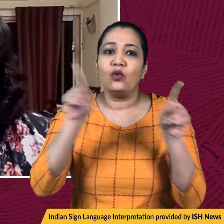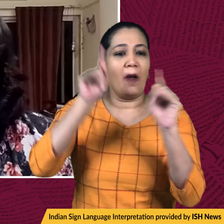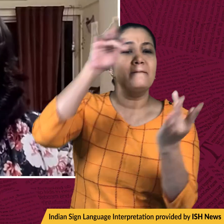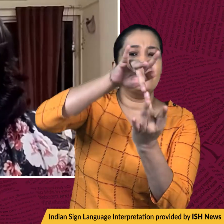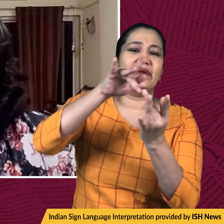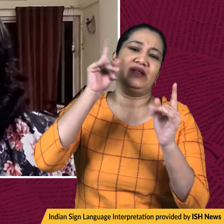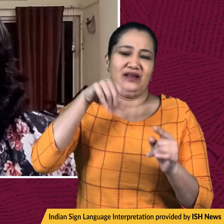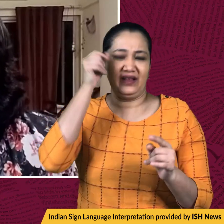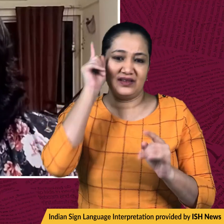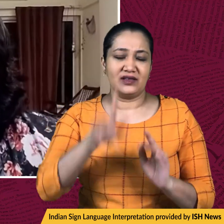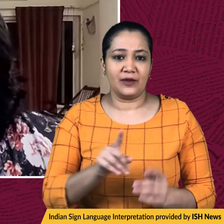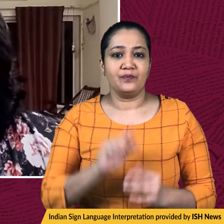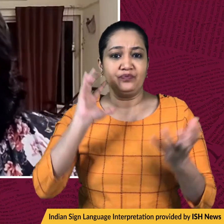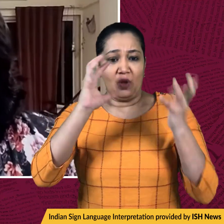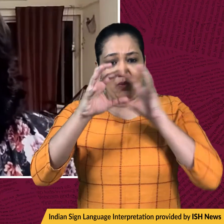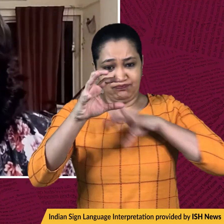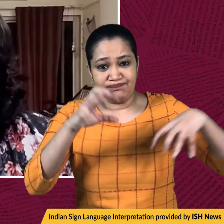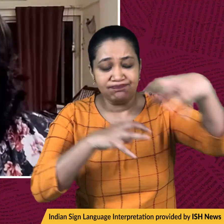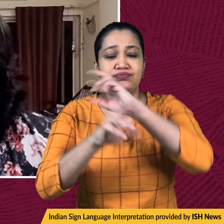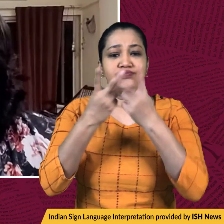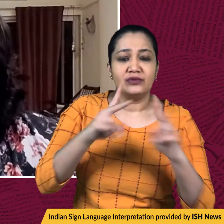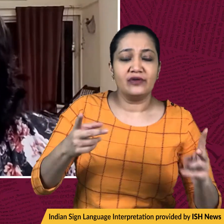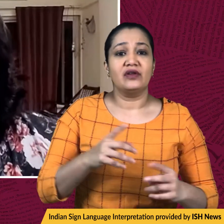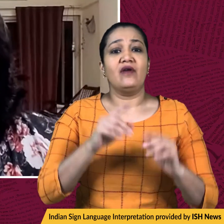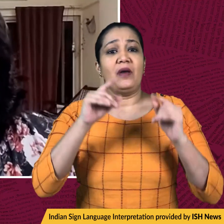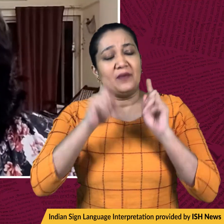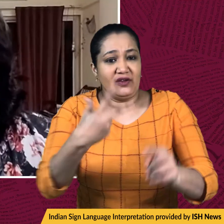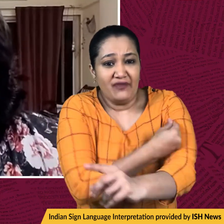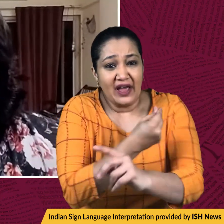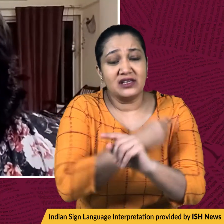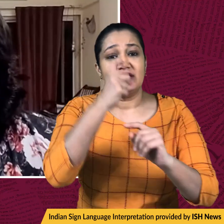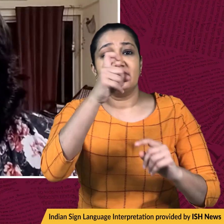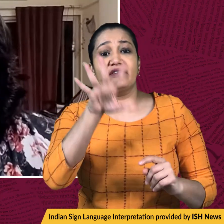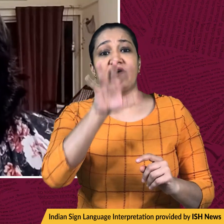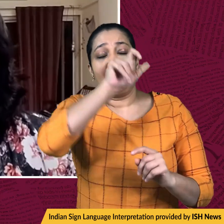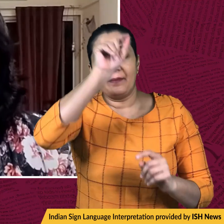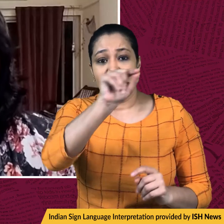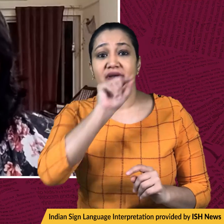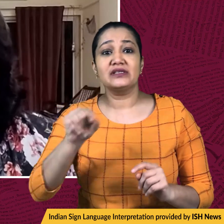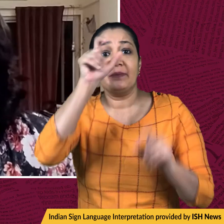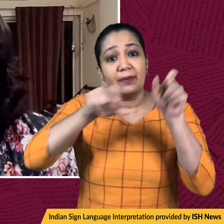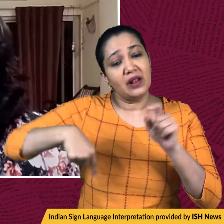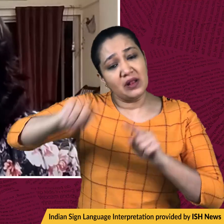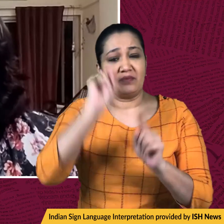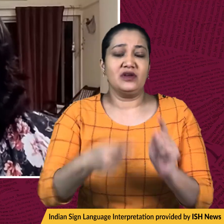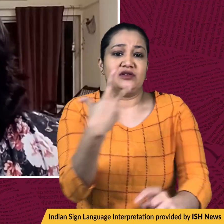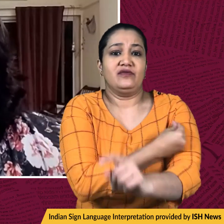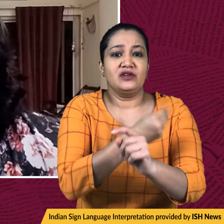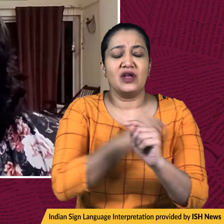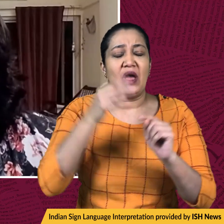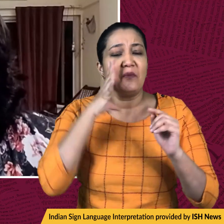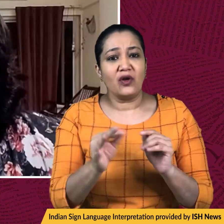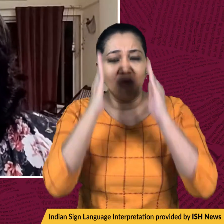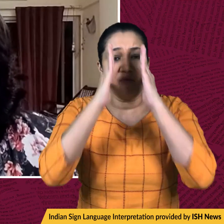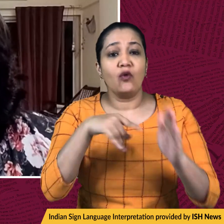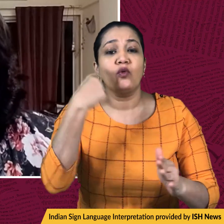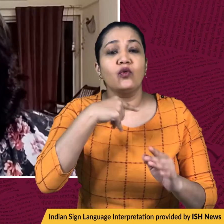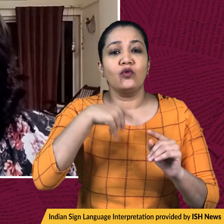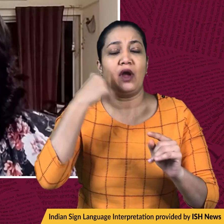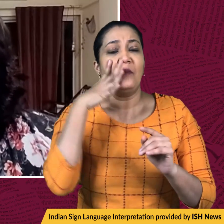he said that countries must aim to vaccinate at least 70% of the population with a focus on high